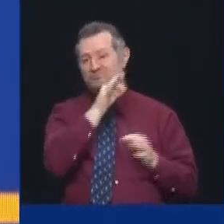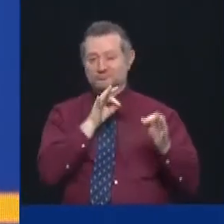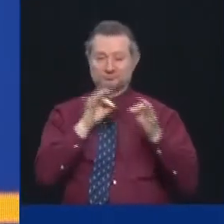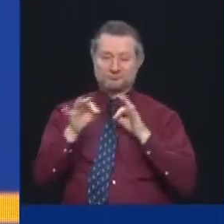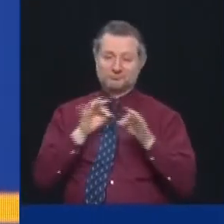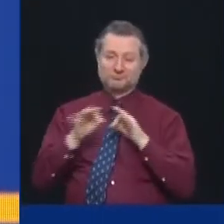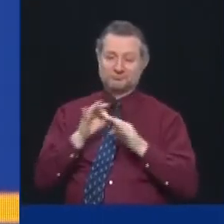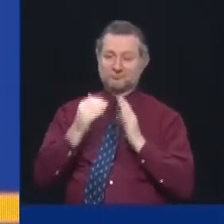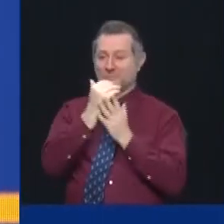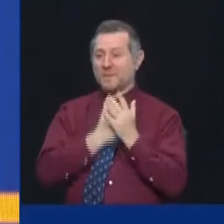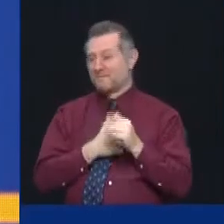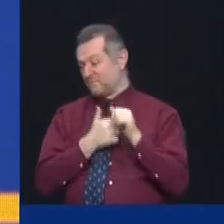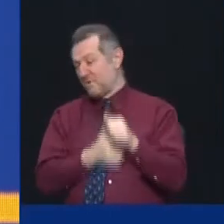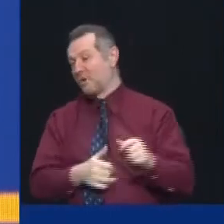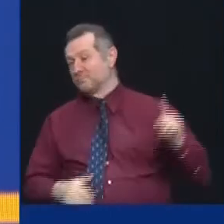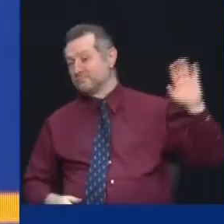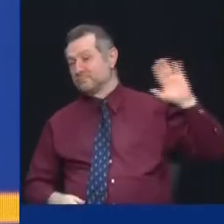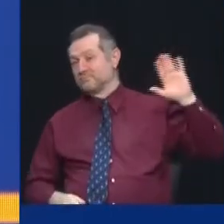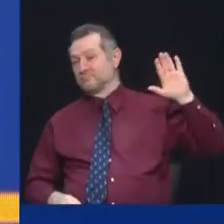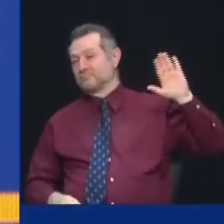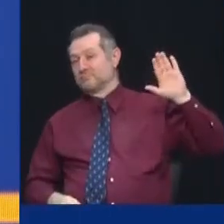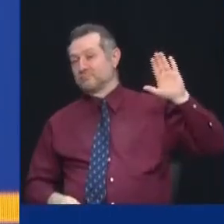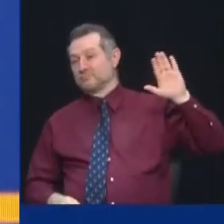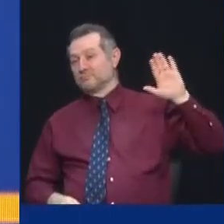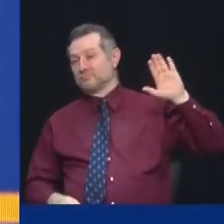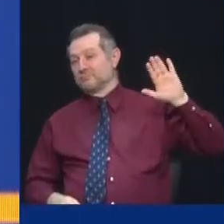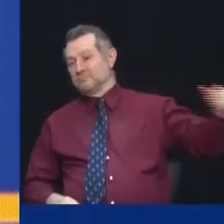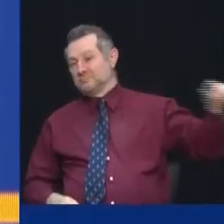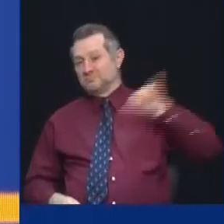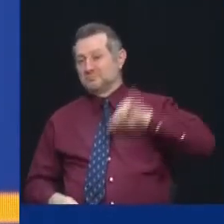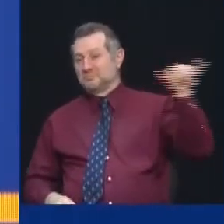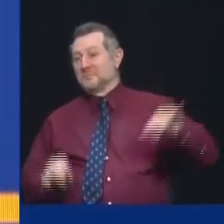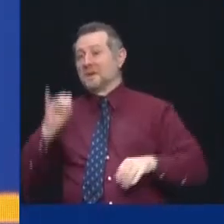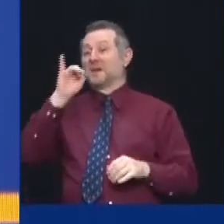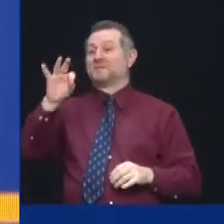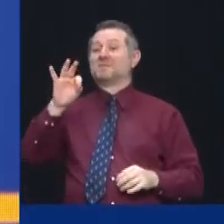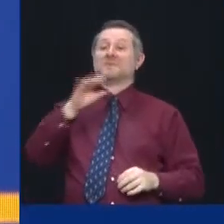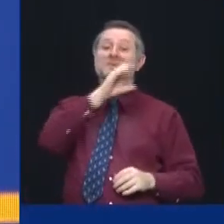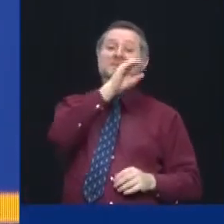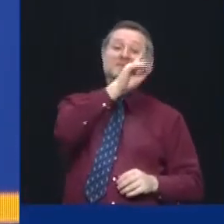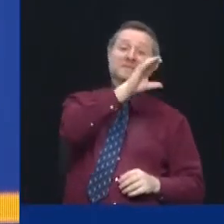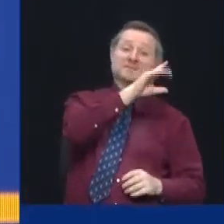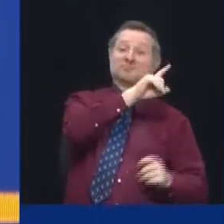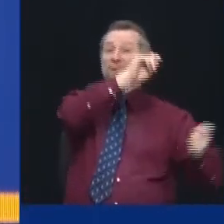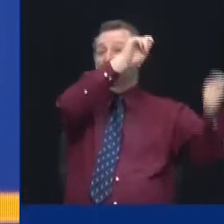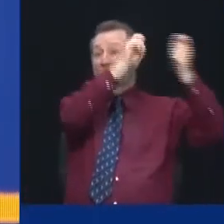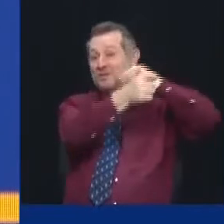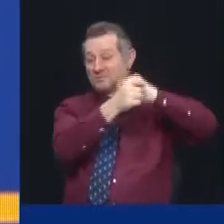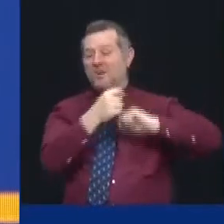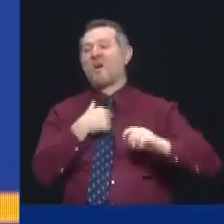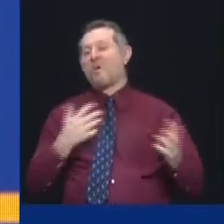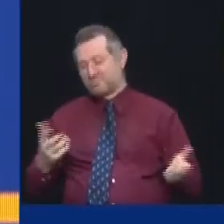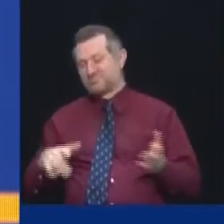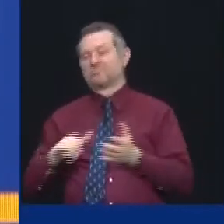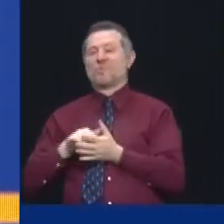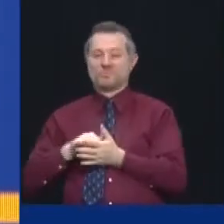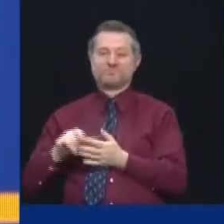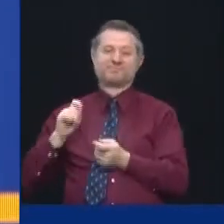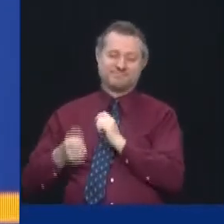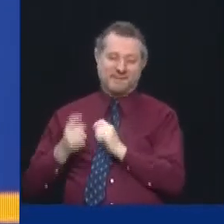it and we believe it, then we can build it and we can make it a reality. We have proven